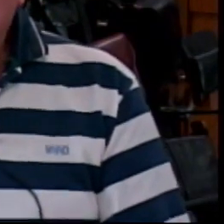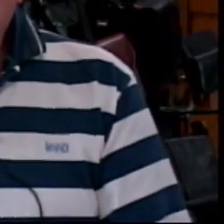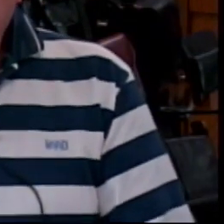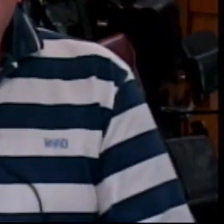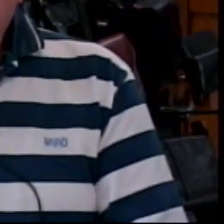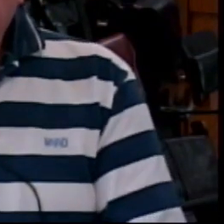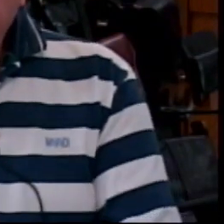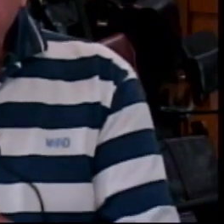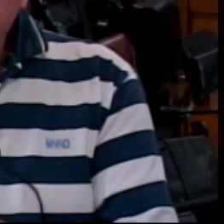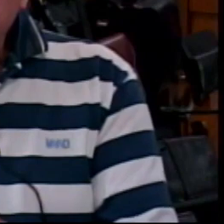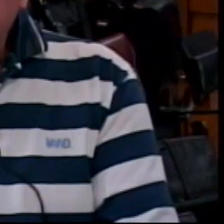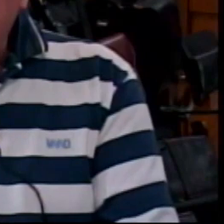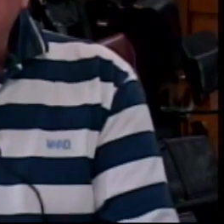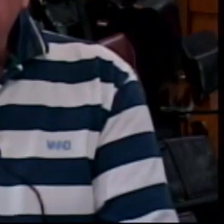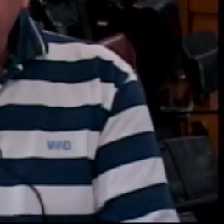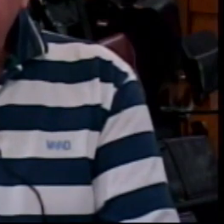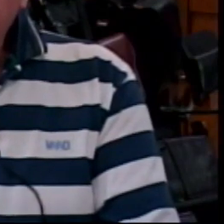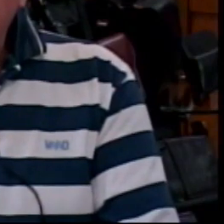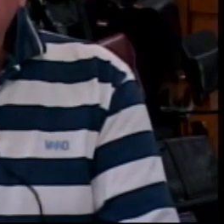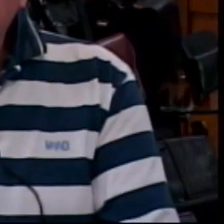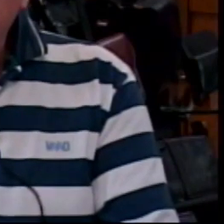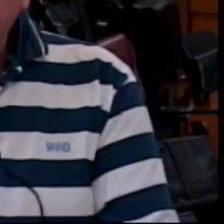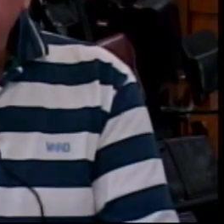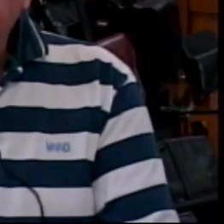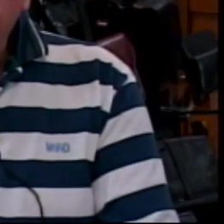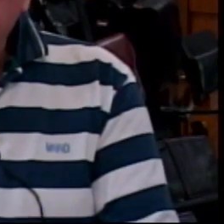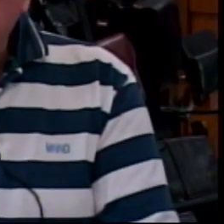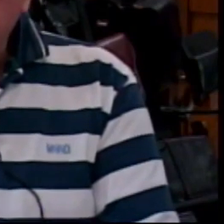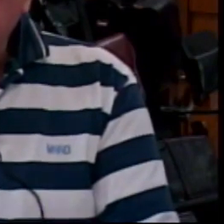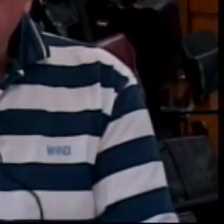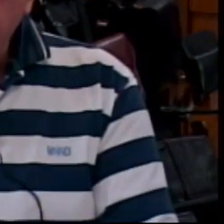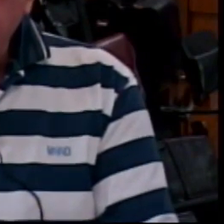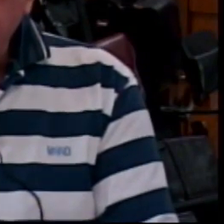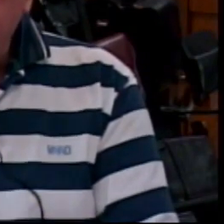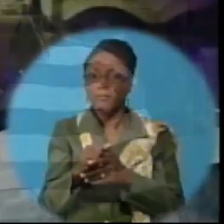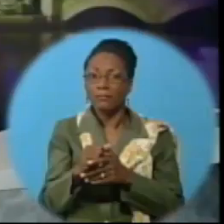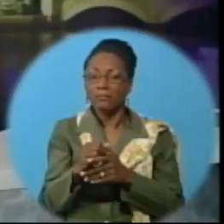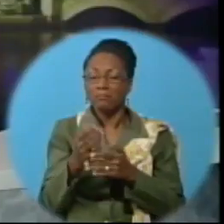for, gosh, I think it is 40 years.